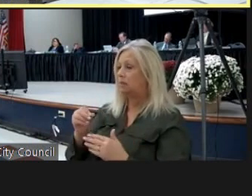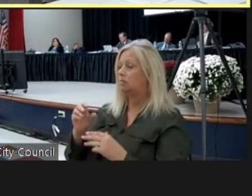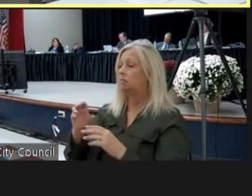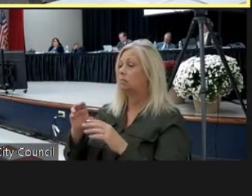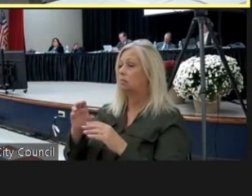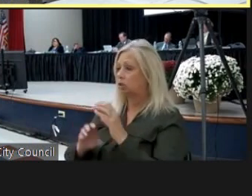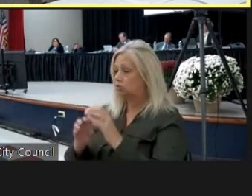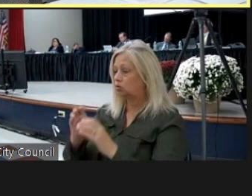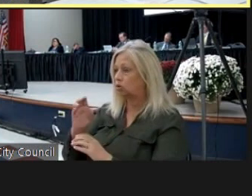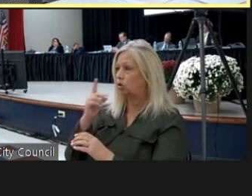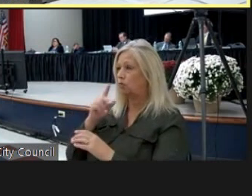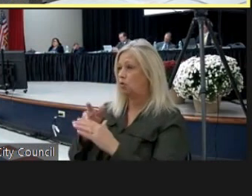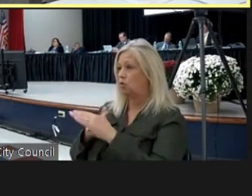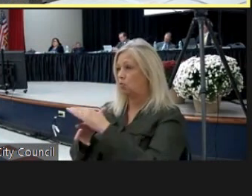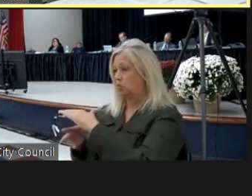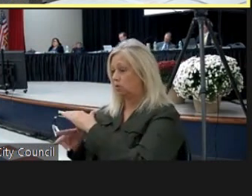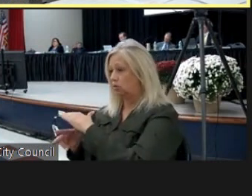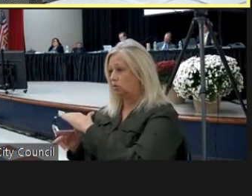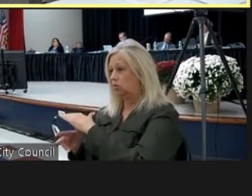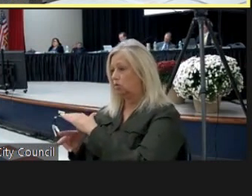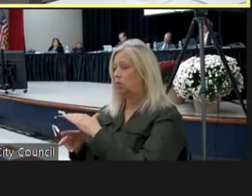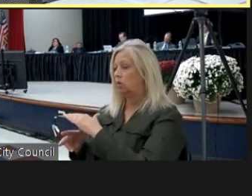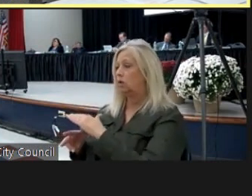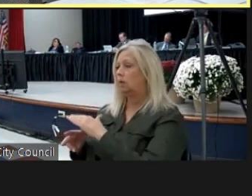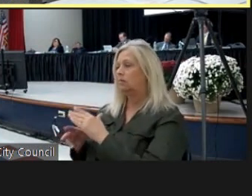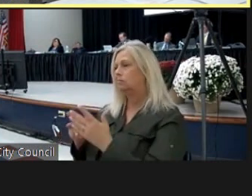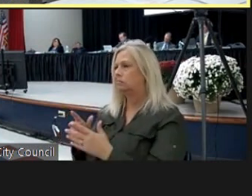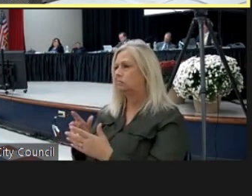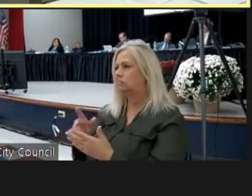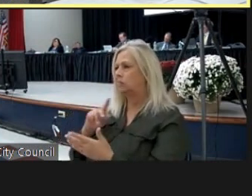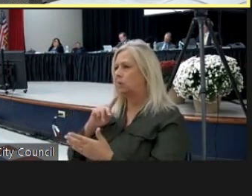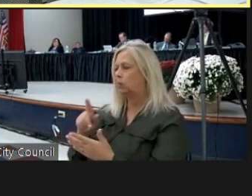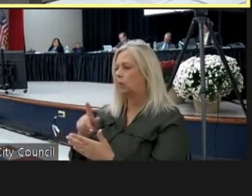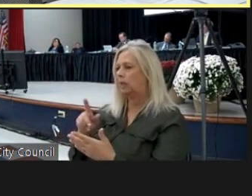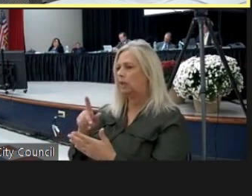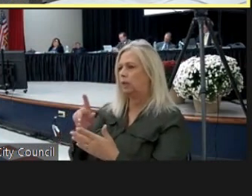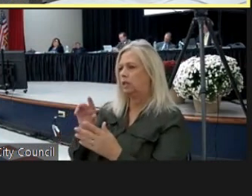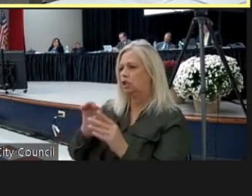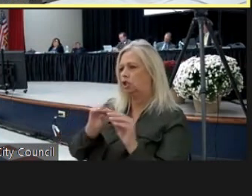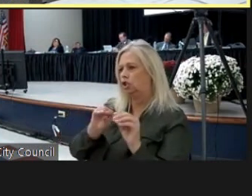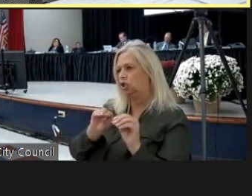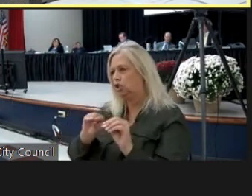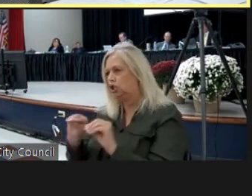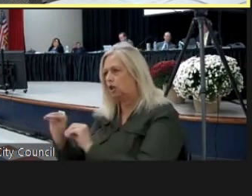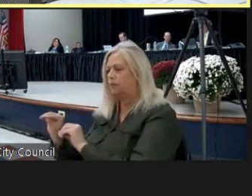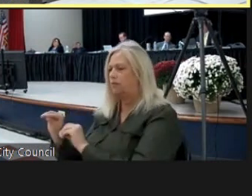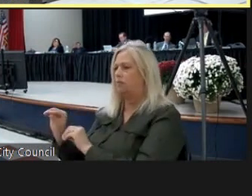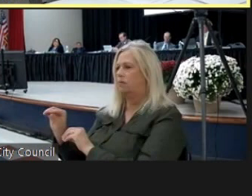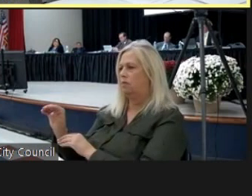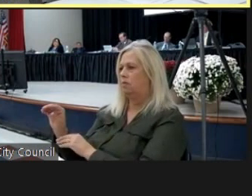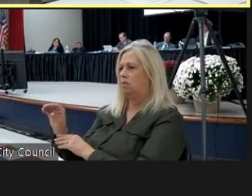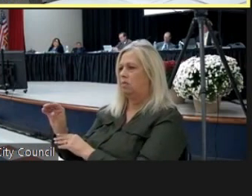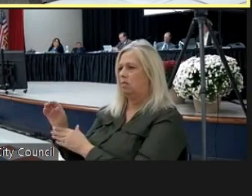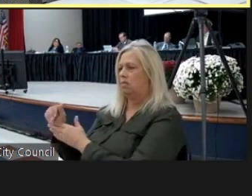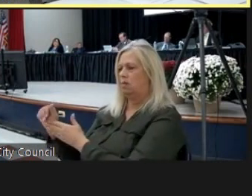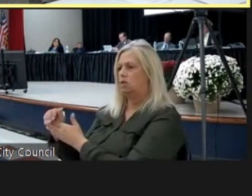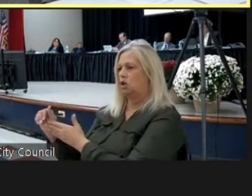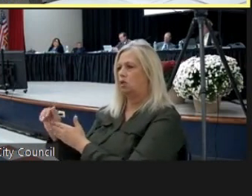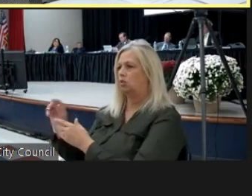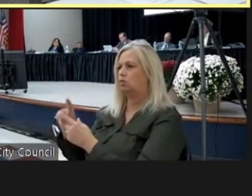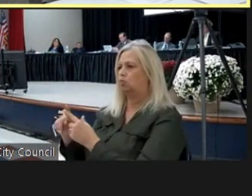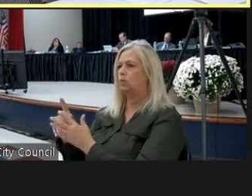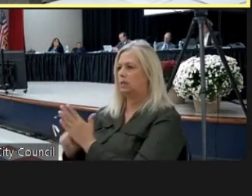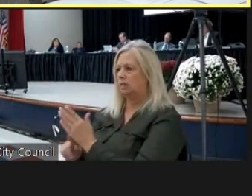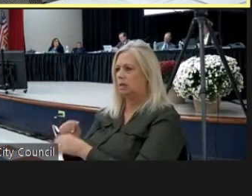I think probably more accurate rather than say savings is allow us to shift some of those dollars over to some of the facade work. Yeah, makes